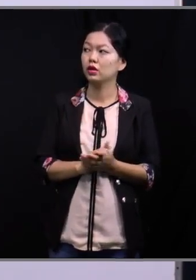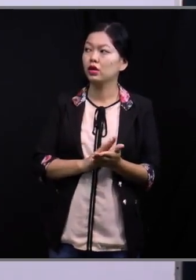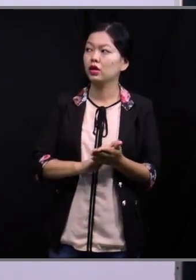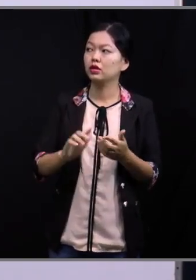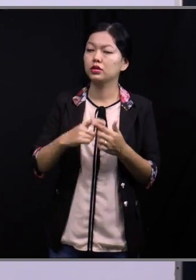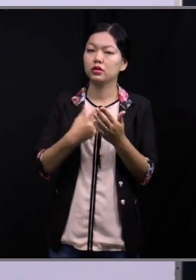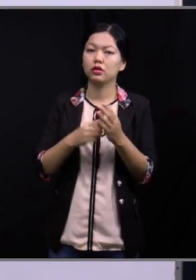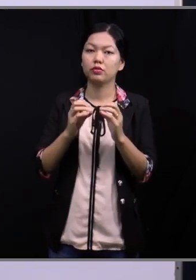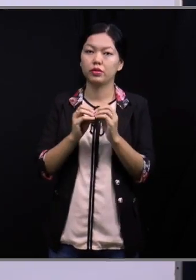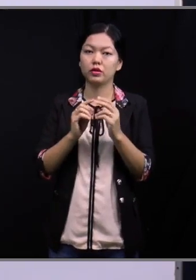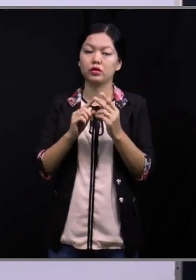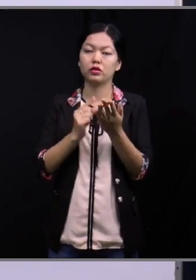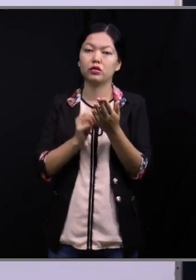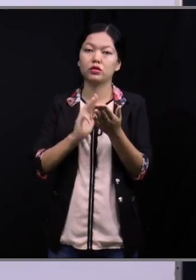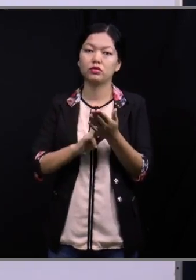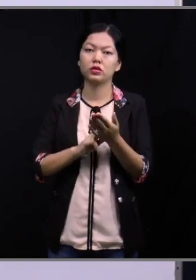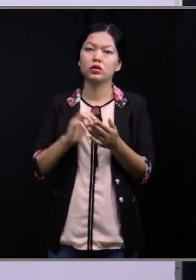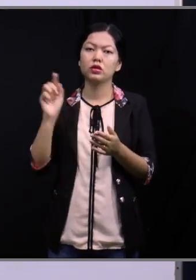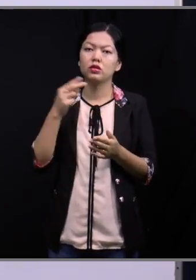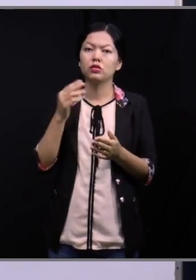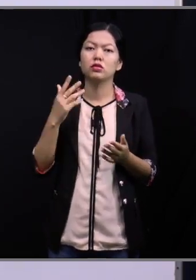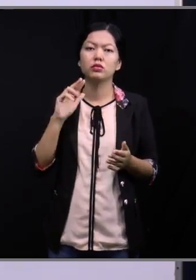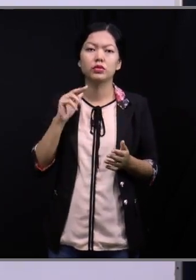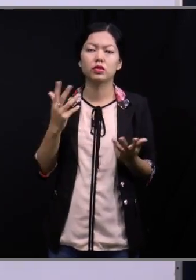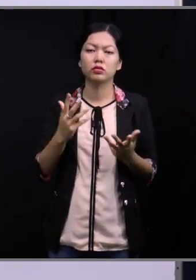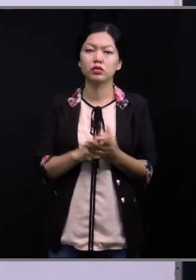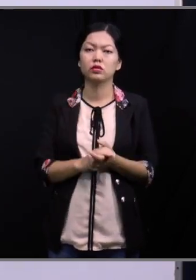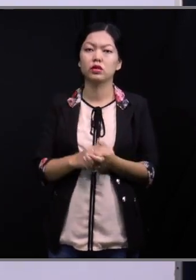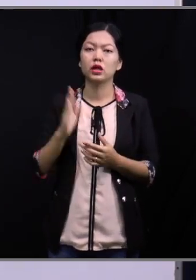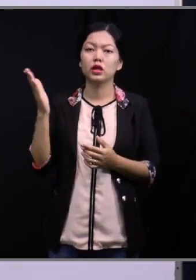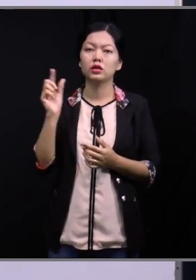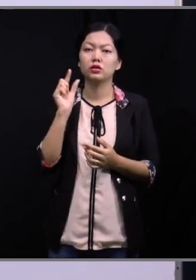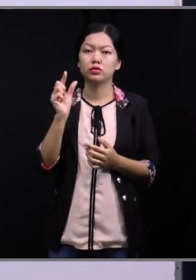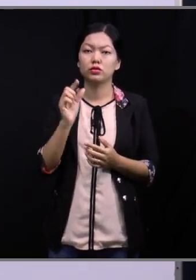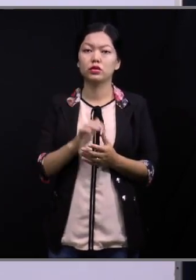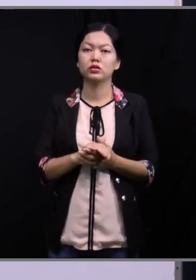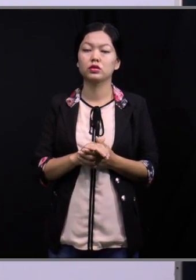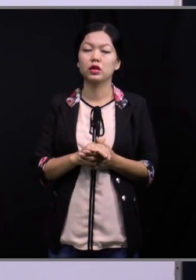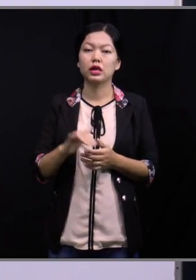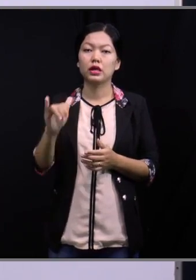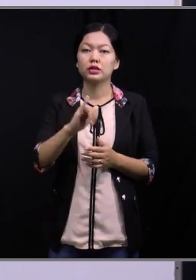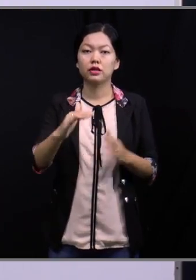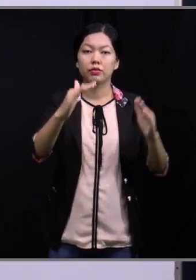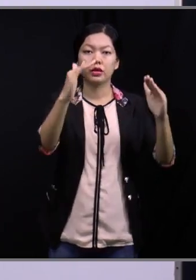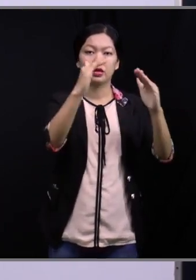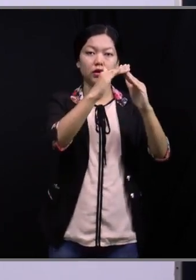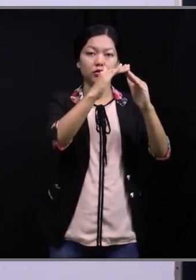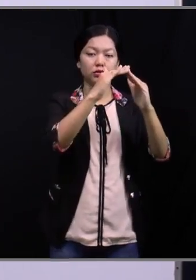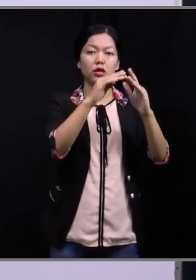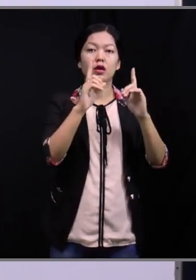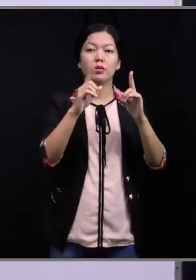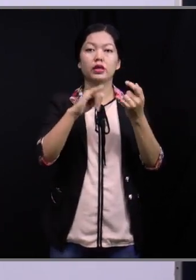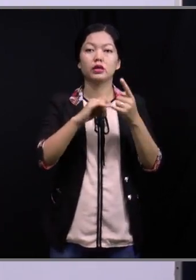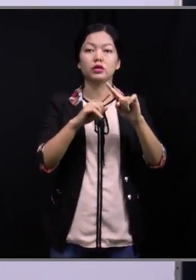or herbarium. So what is a herbarium? A herbarium or herbarium is a storehouse of plants. It's a storehouse of